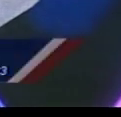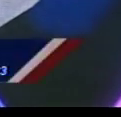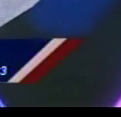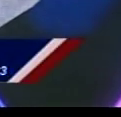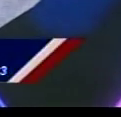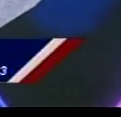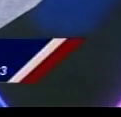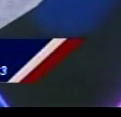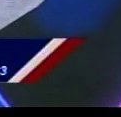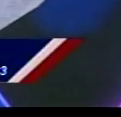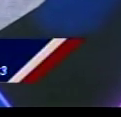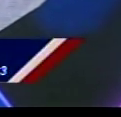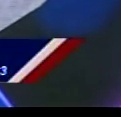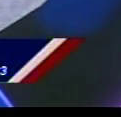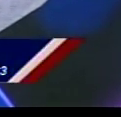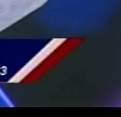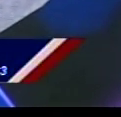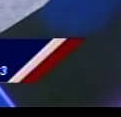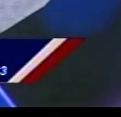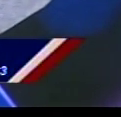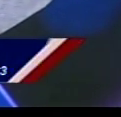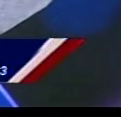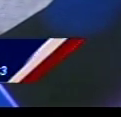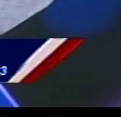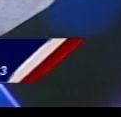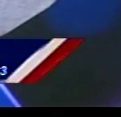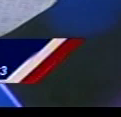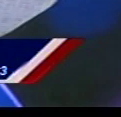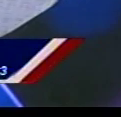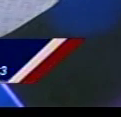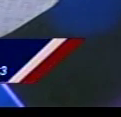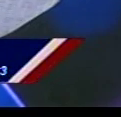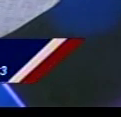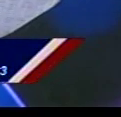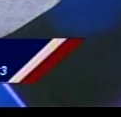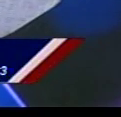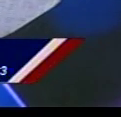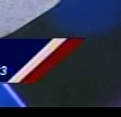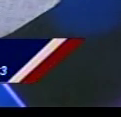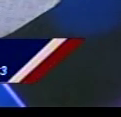thou, O God, shall bring them into the pit of